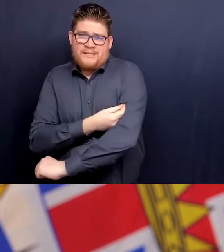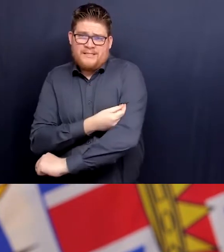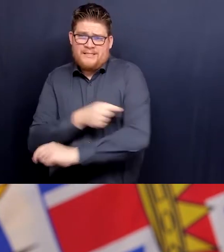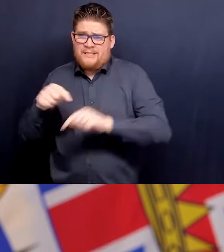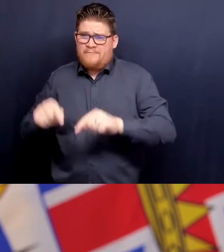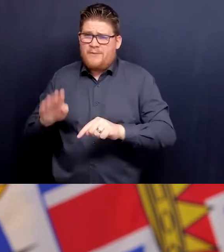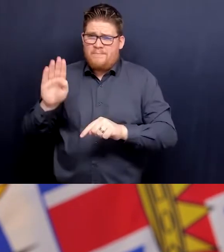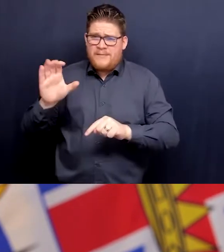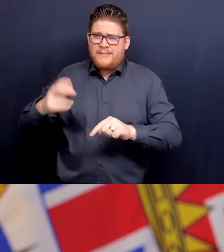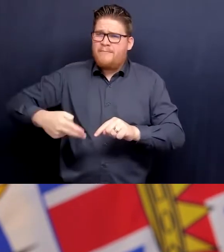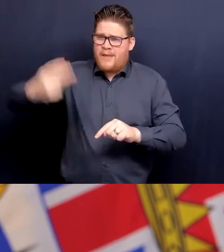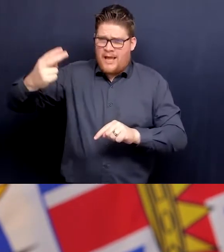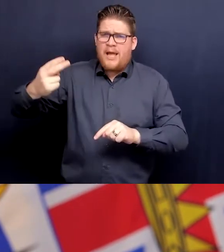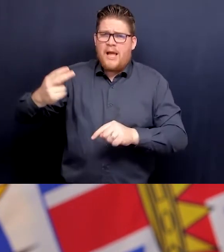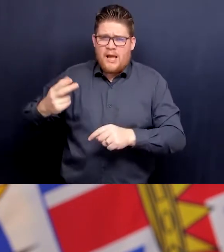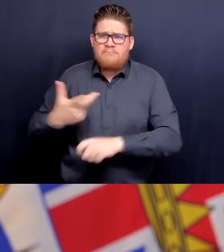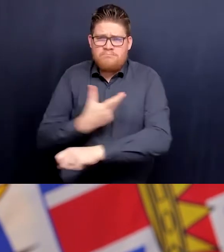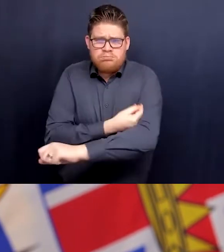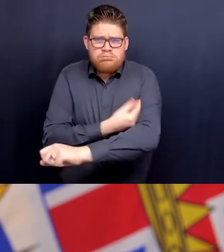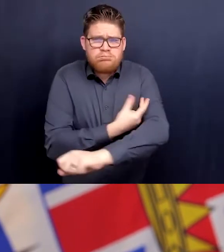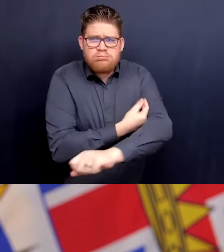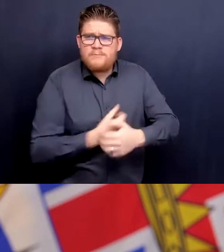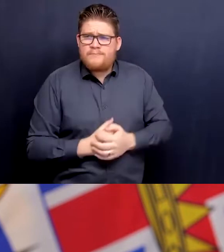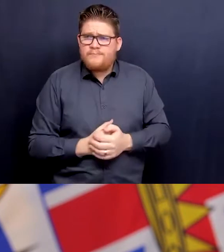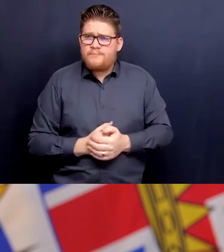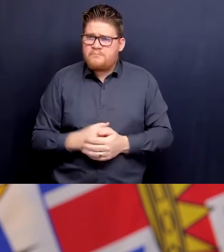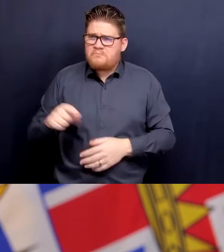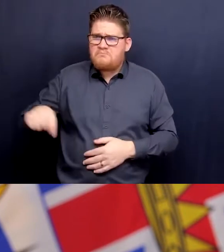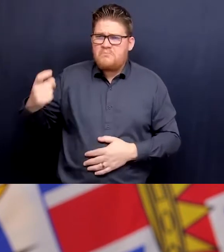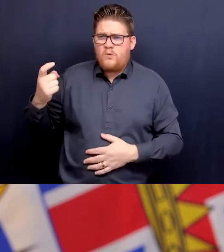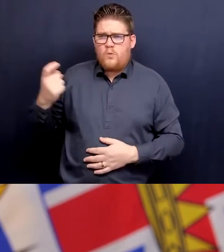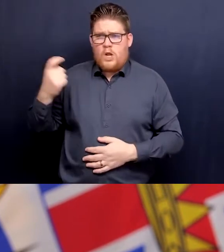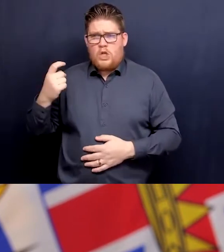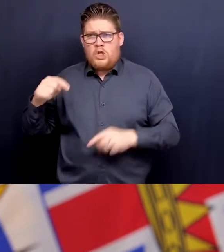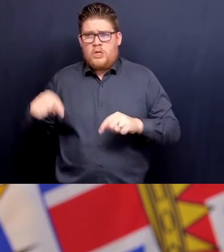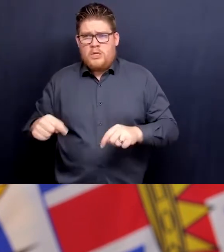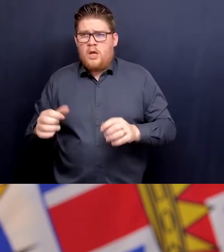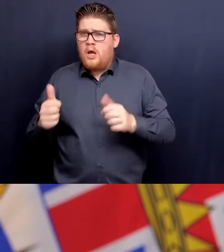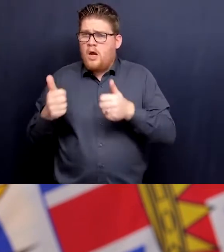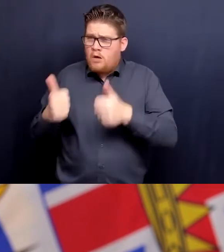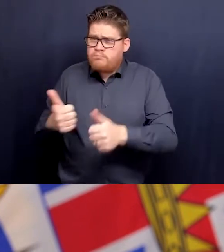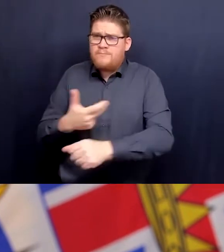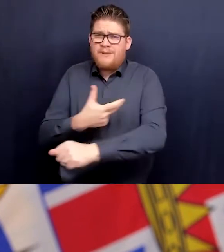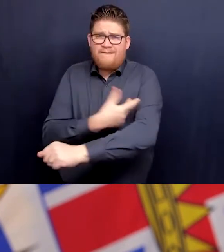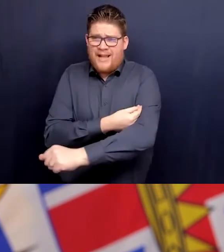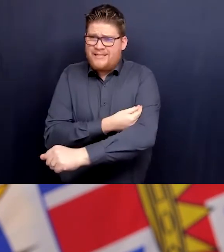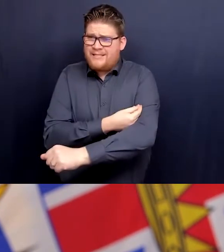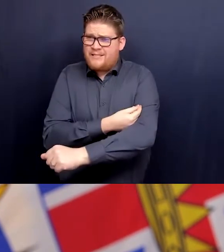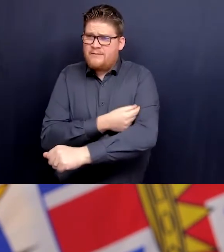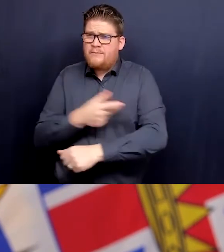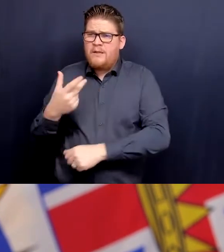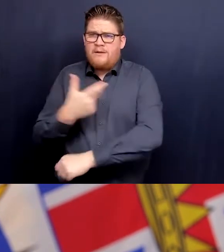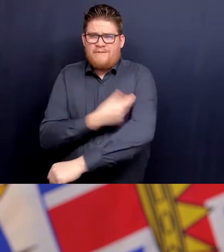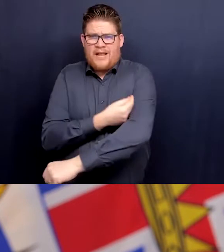sure other people are wondering as well, why are we waiting 4 weeks to remove the vaccine passport when we see other provinces have already removed it